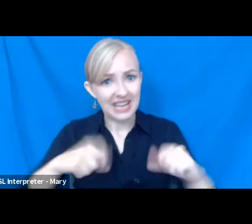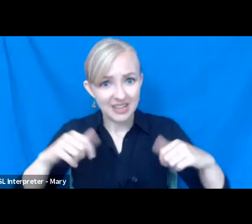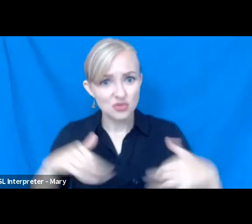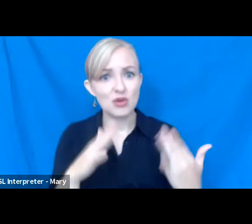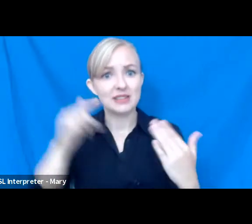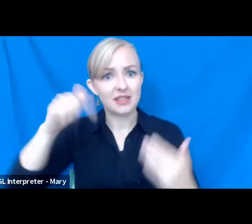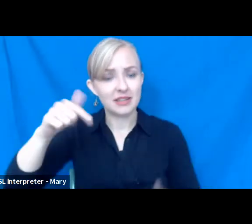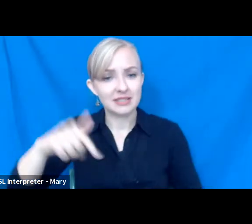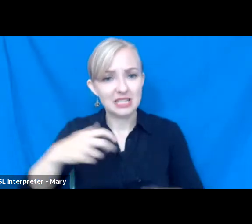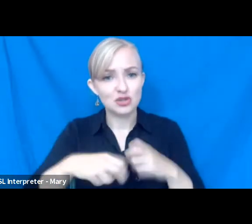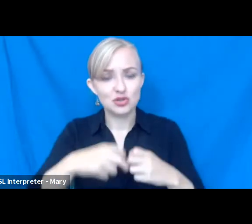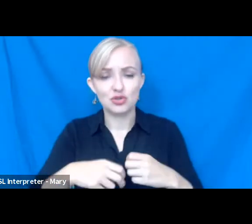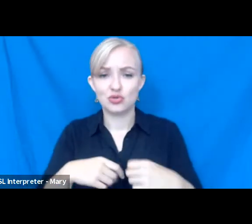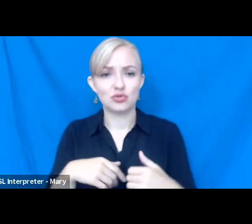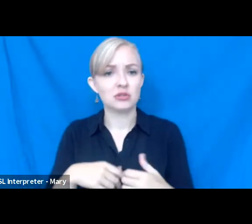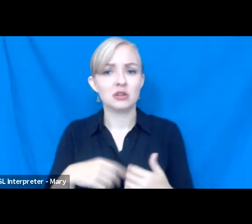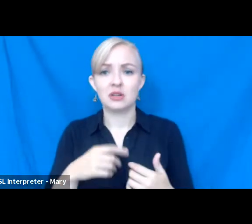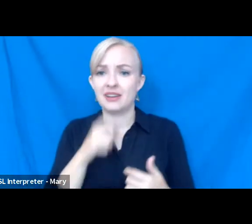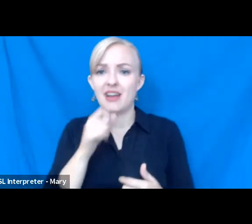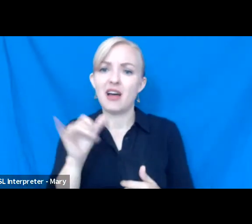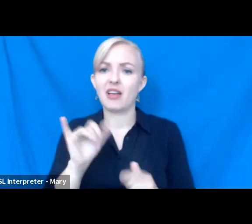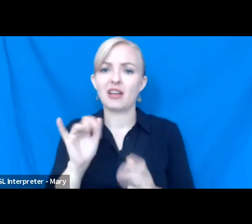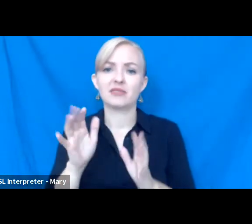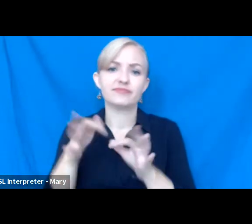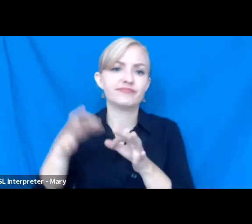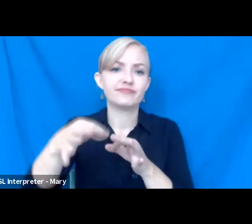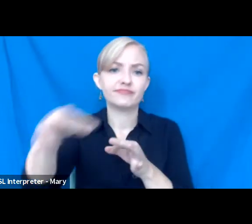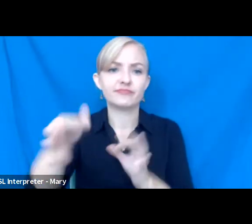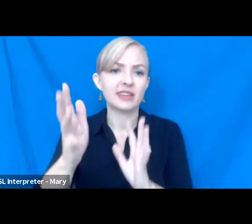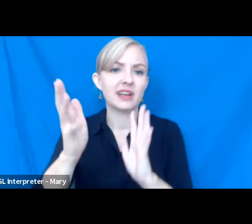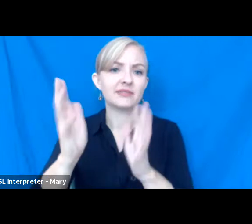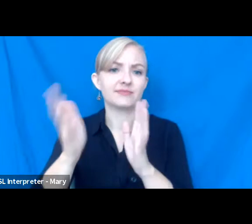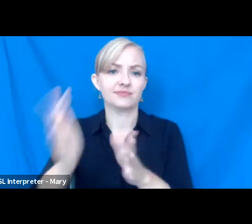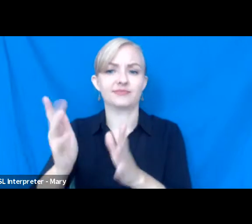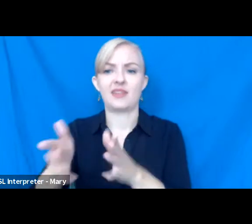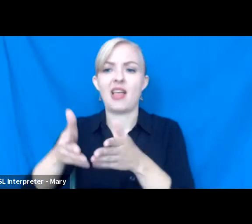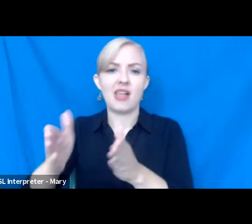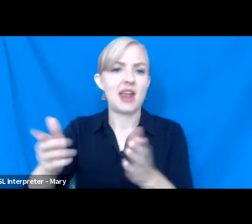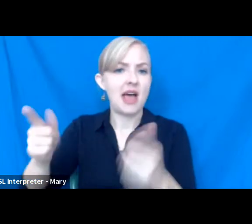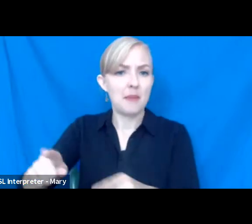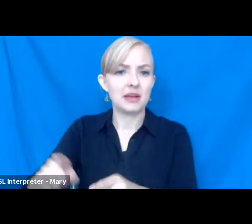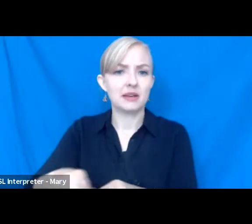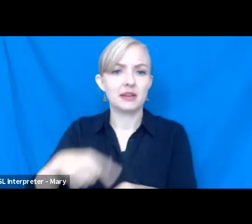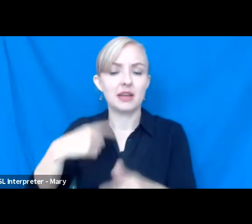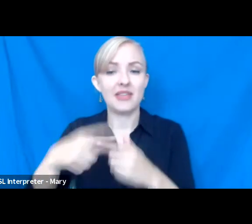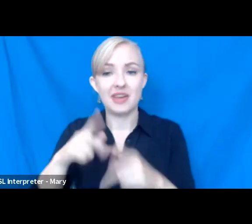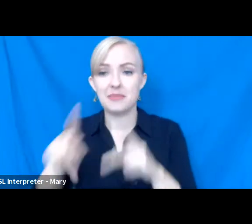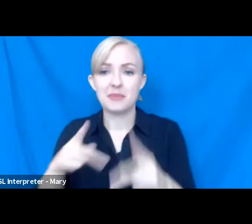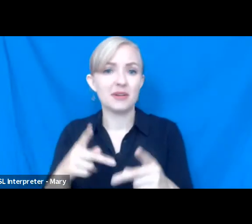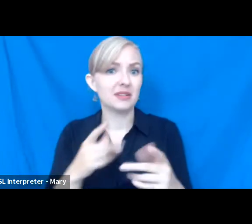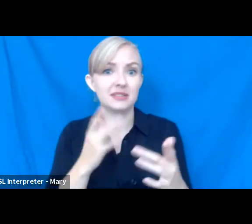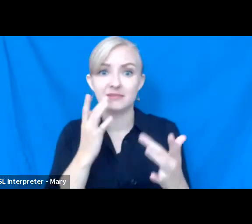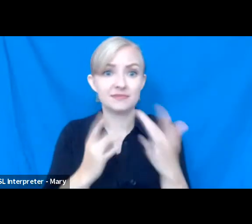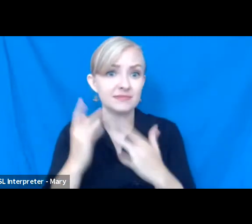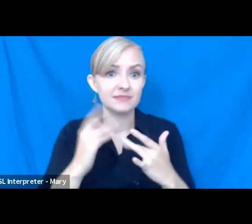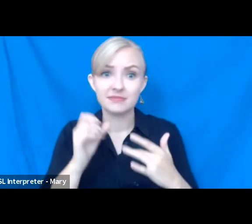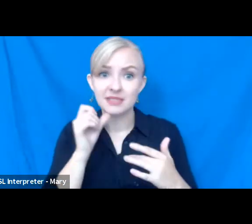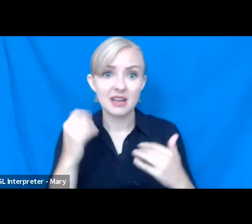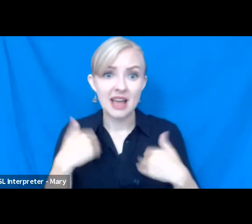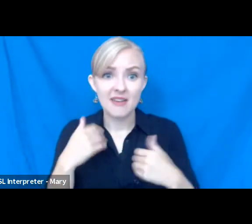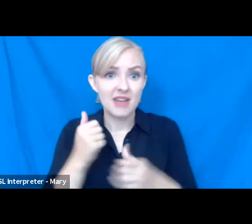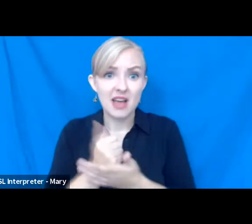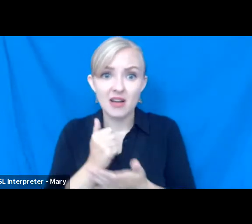head on rather than letting evictions continue to happen in the shadows and people lacking help and assistance as they